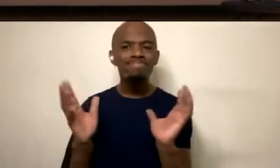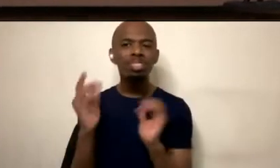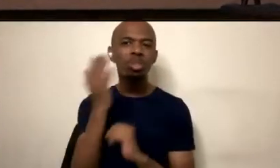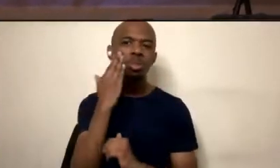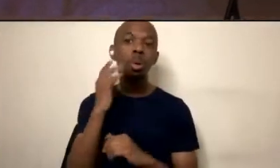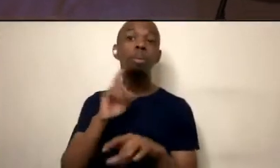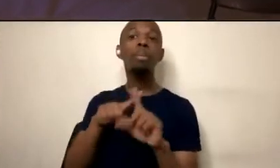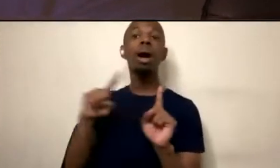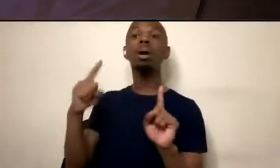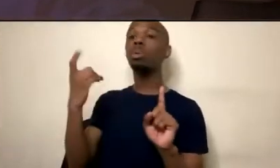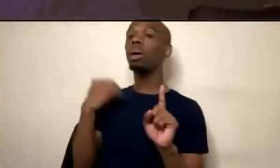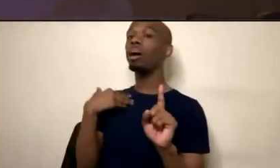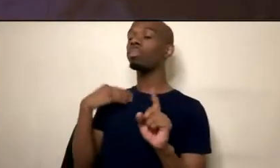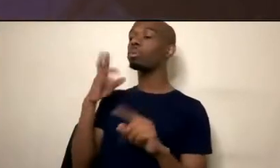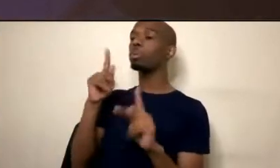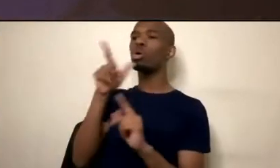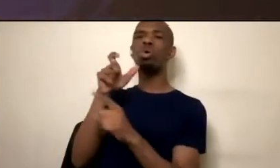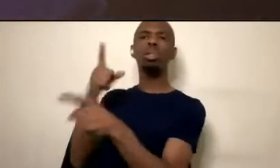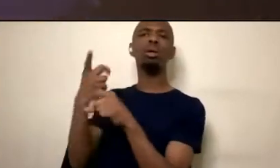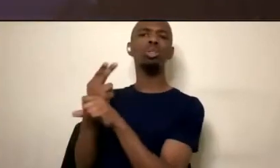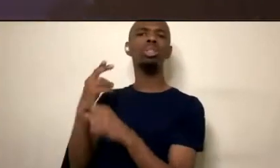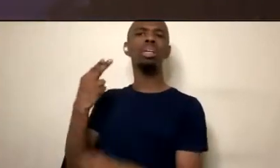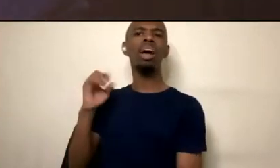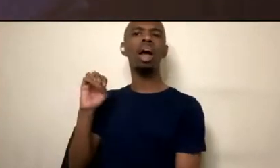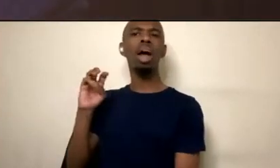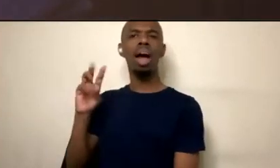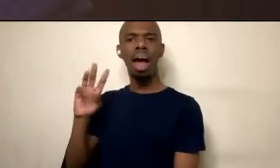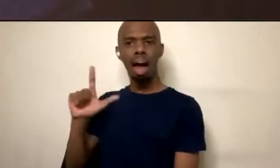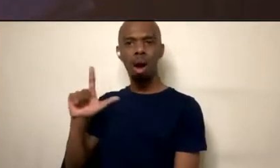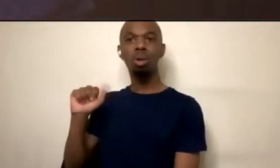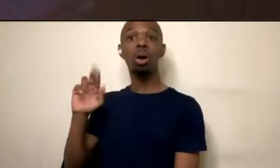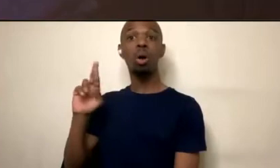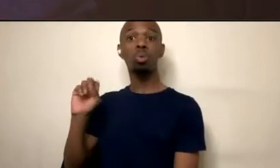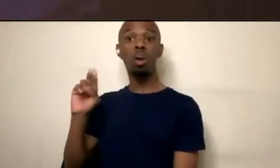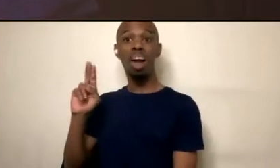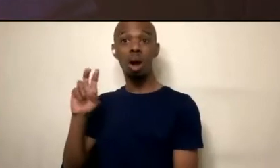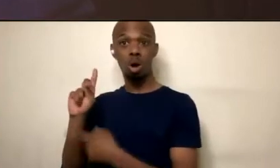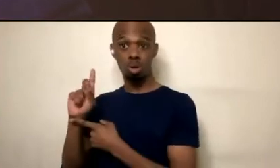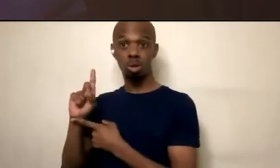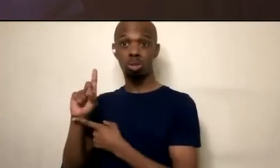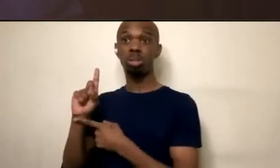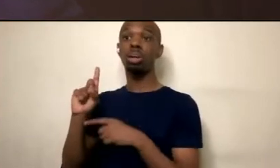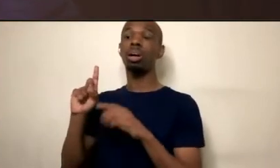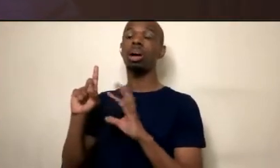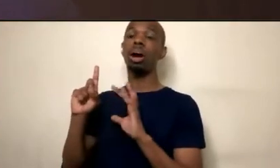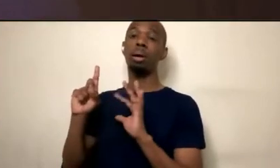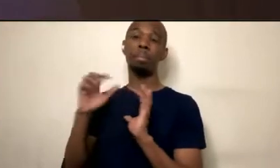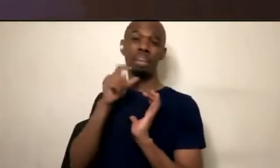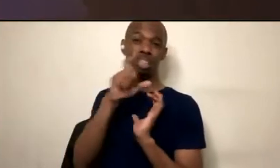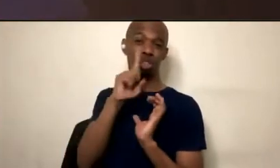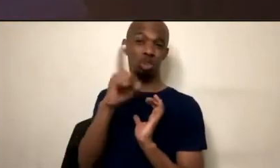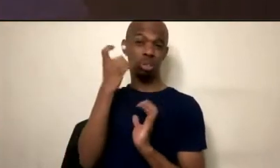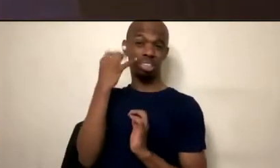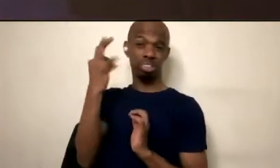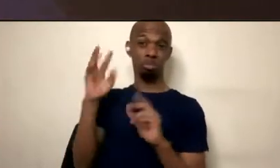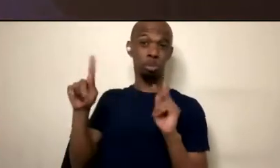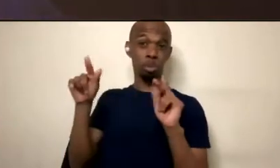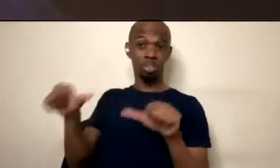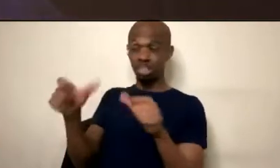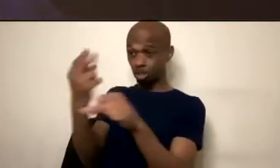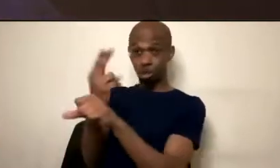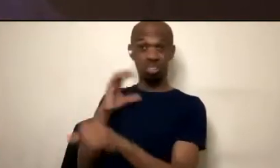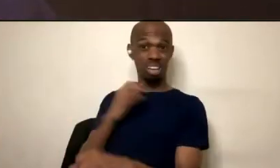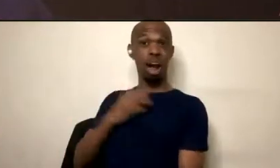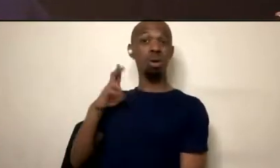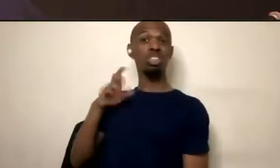see questions, Godfrey. Or... I don't know if people can write in on the chat, so I can't. I haven't seen any.